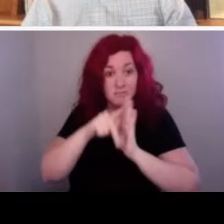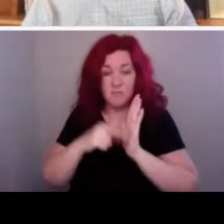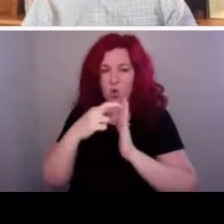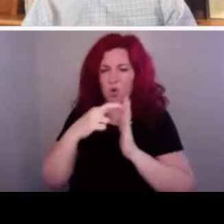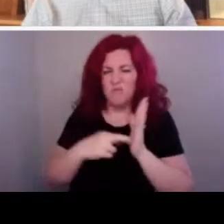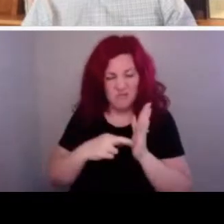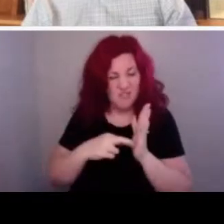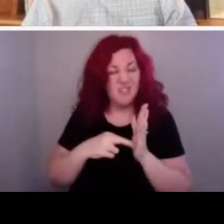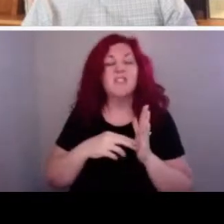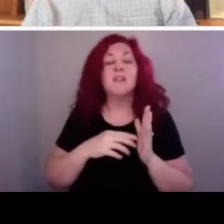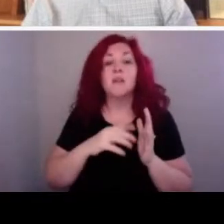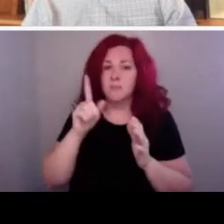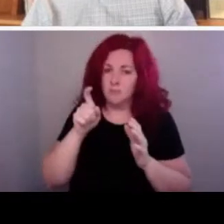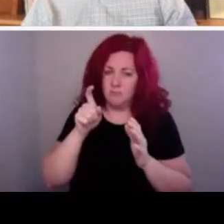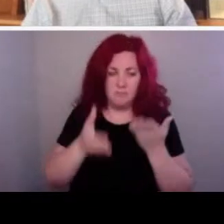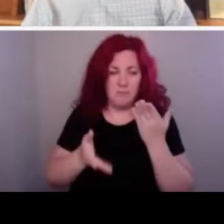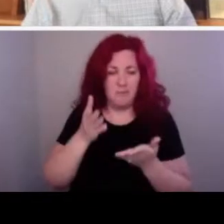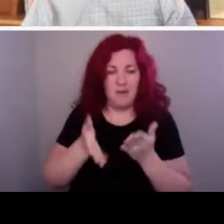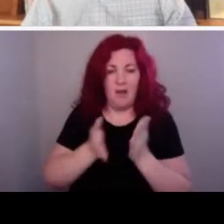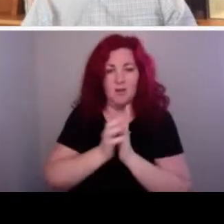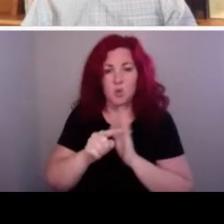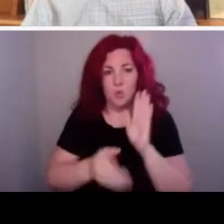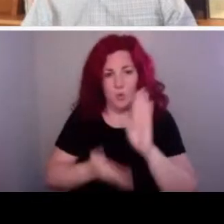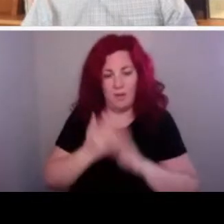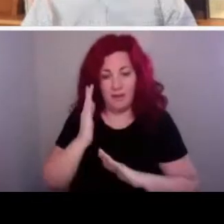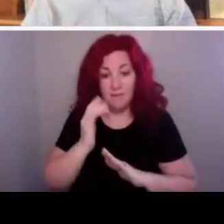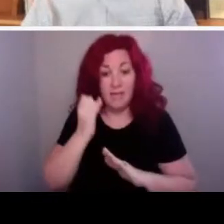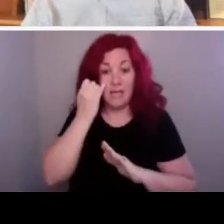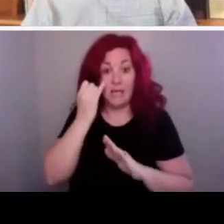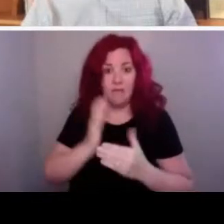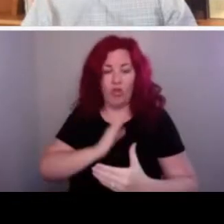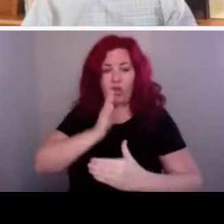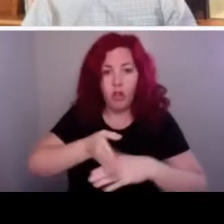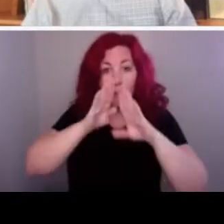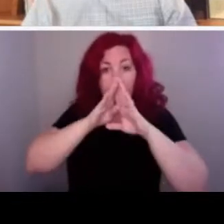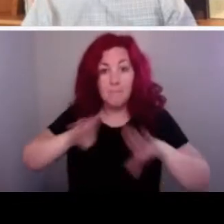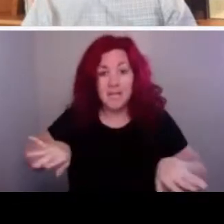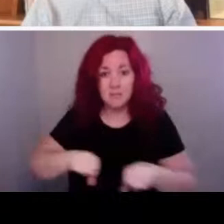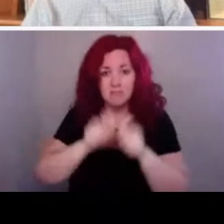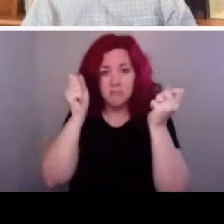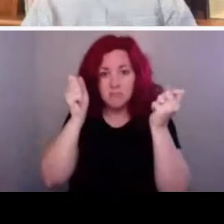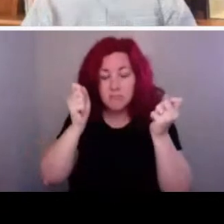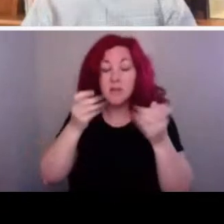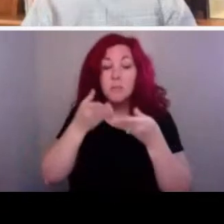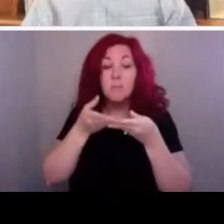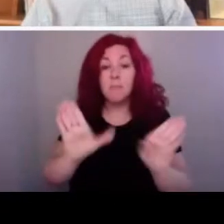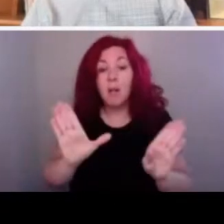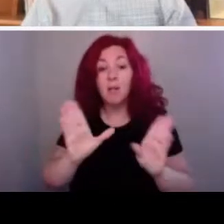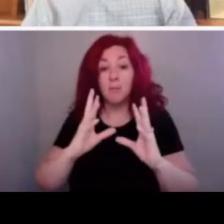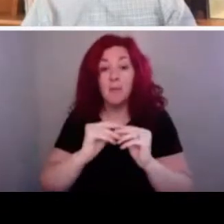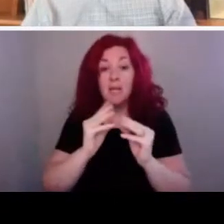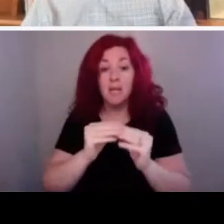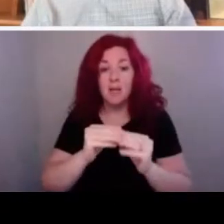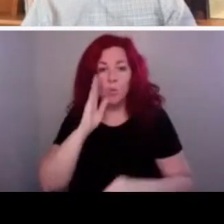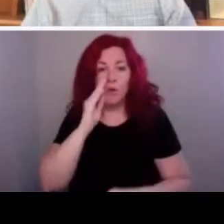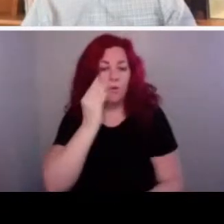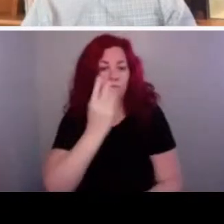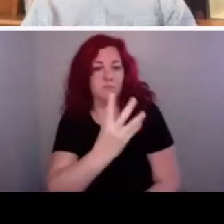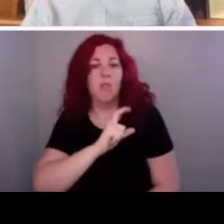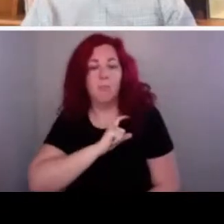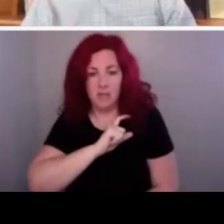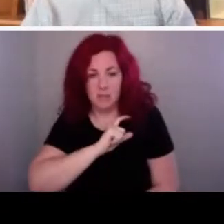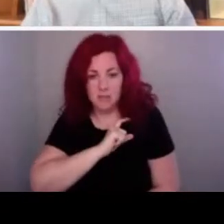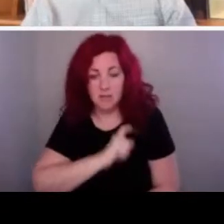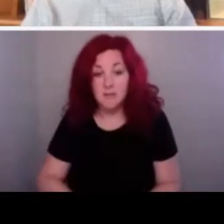may be asked to leave any breach of the peace or disruption of the commission public hearing may be cause of report to law enforcement if someone has